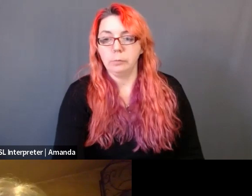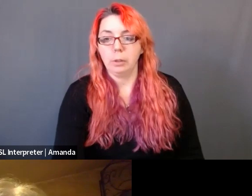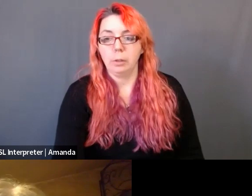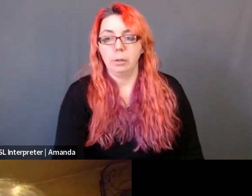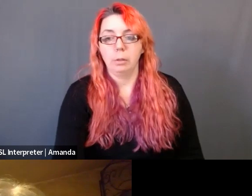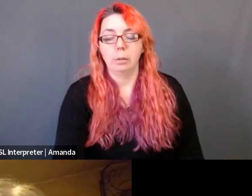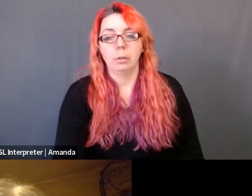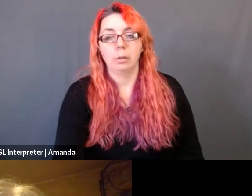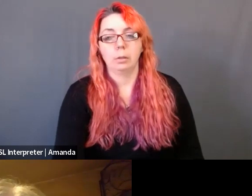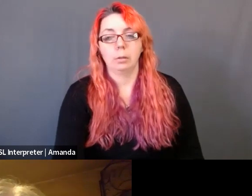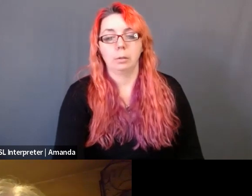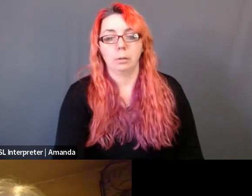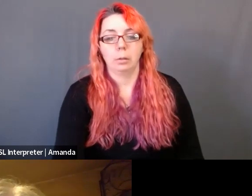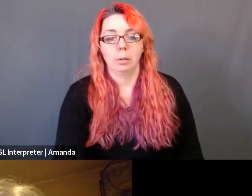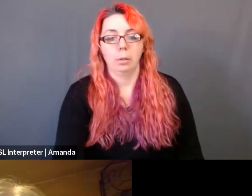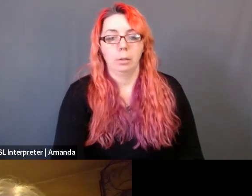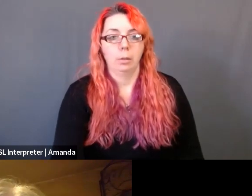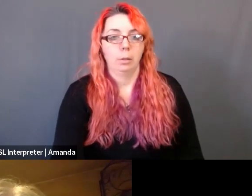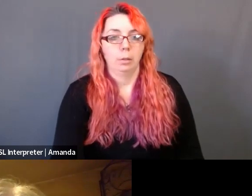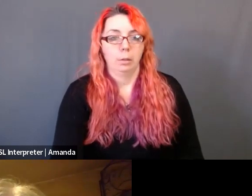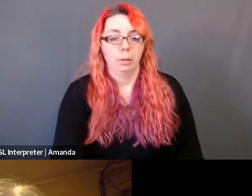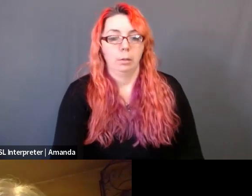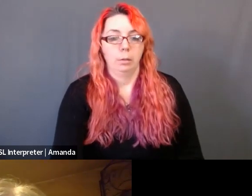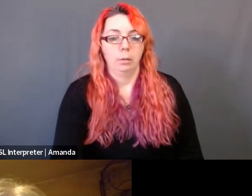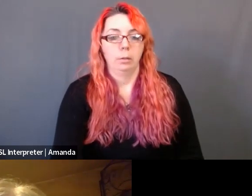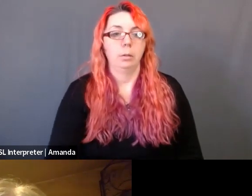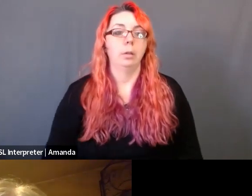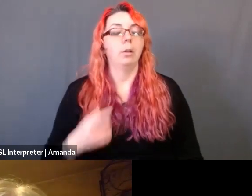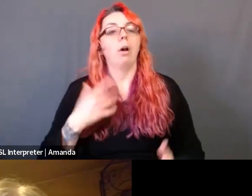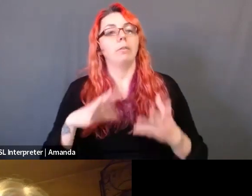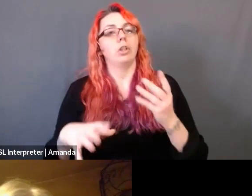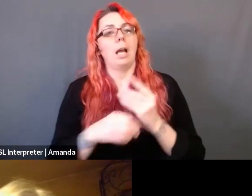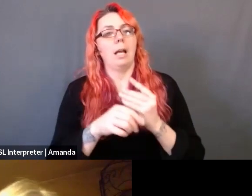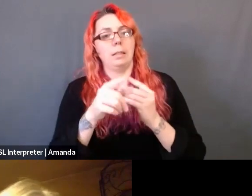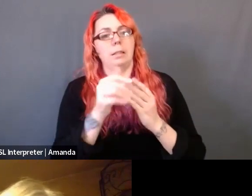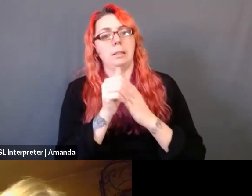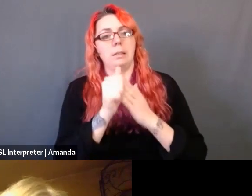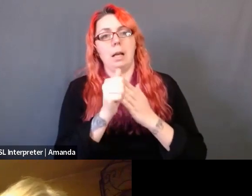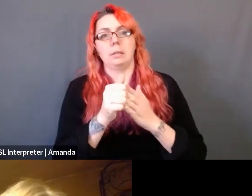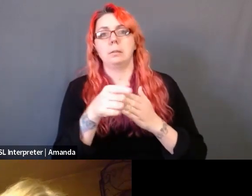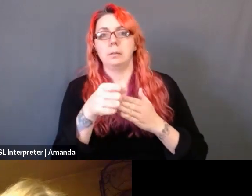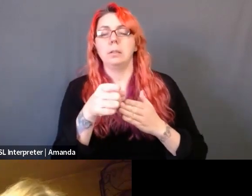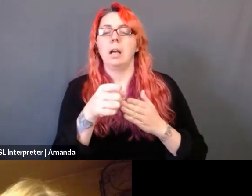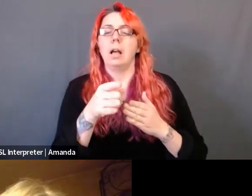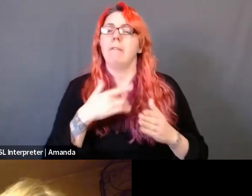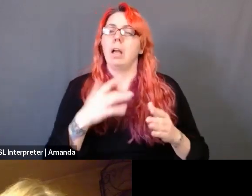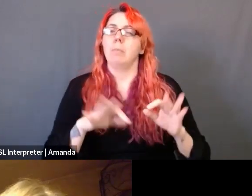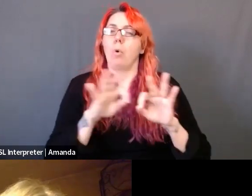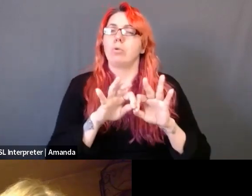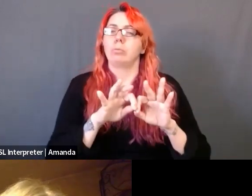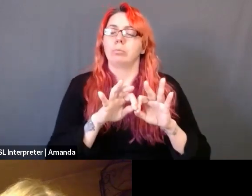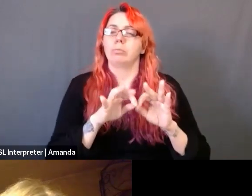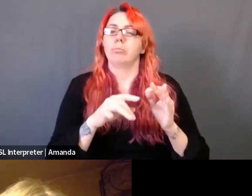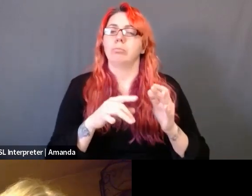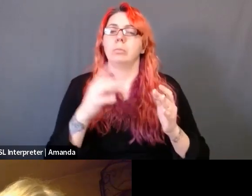didn't have them initially, but based on some of the questions that came through the last few days, I thought it was important because I think an answer to some of the questions that